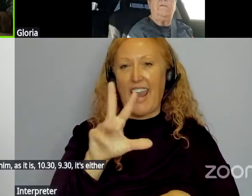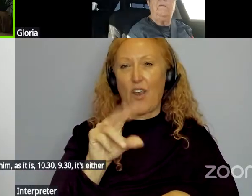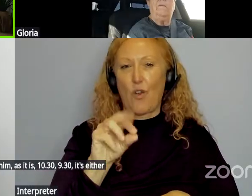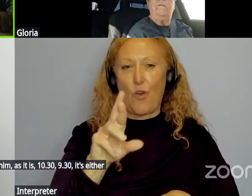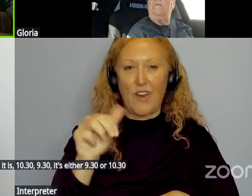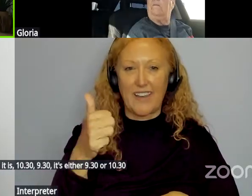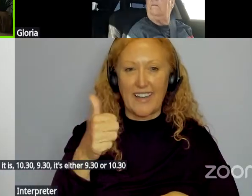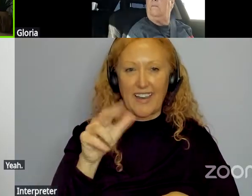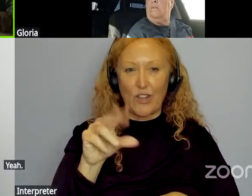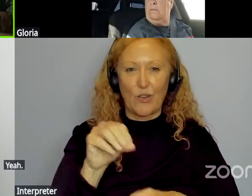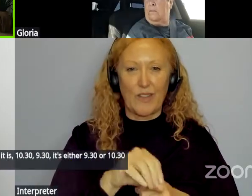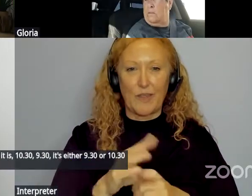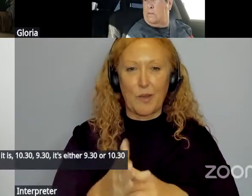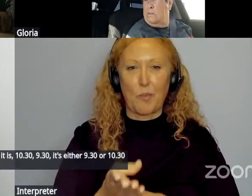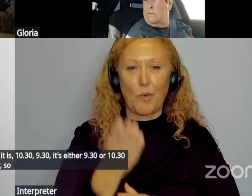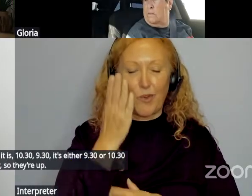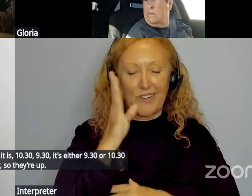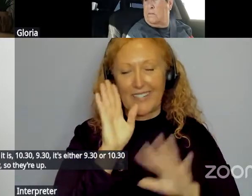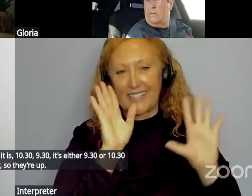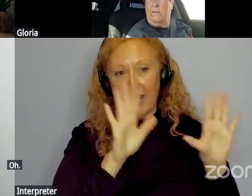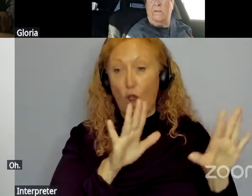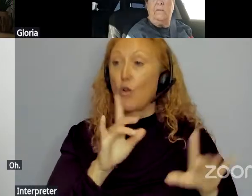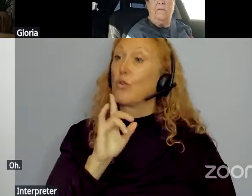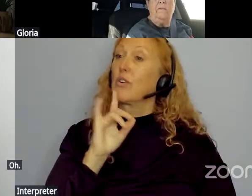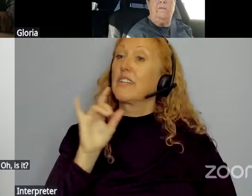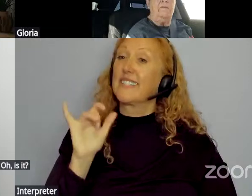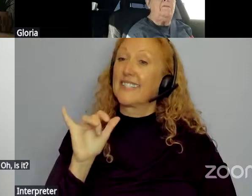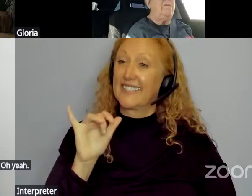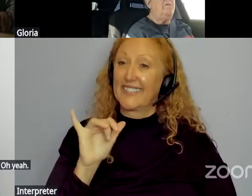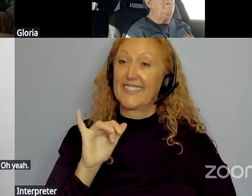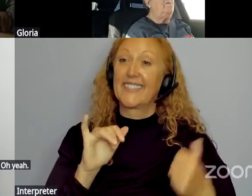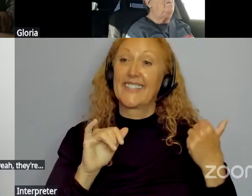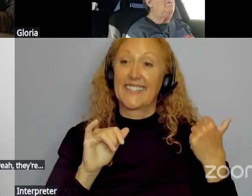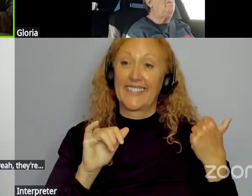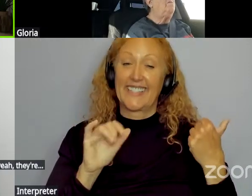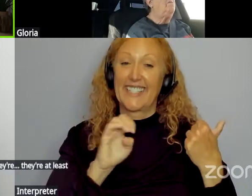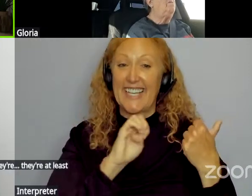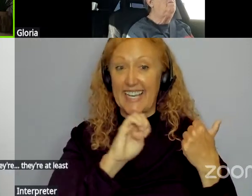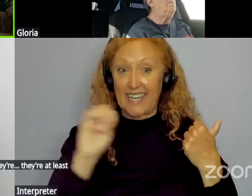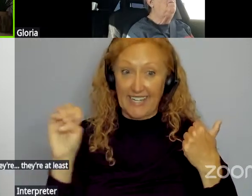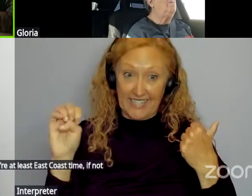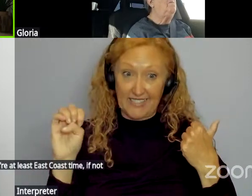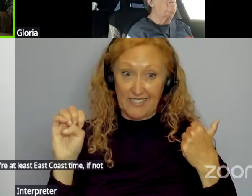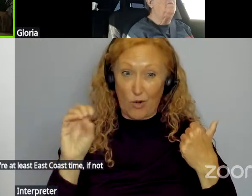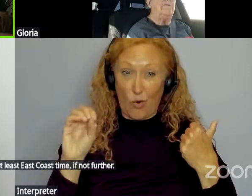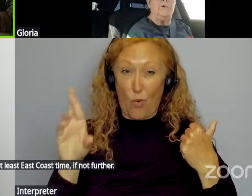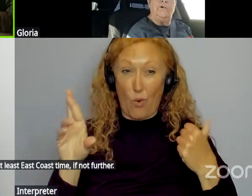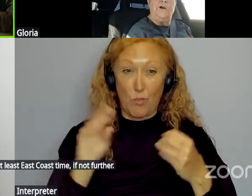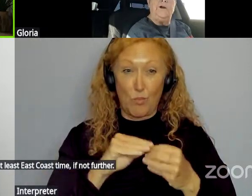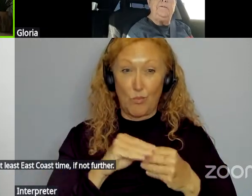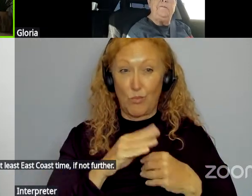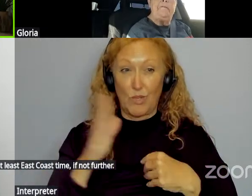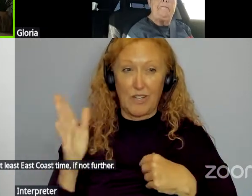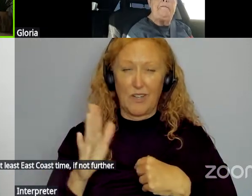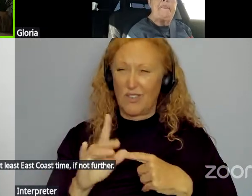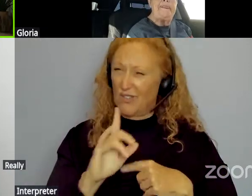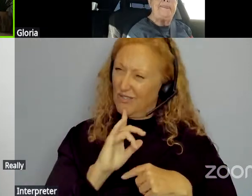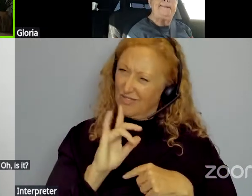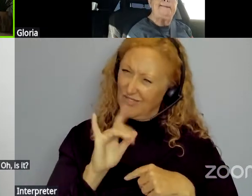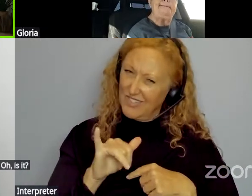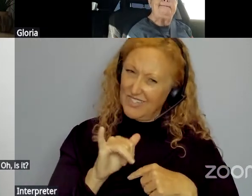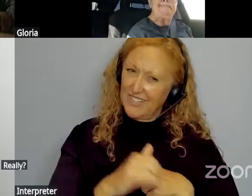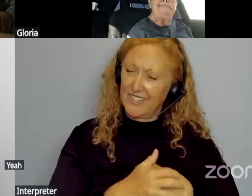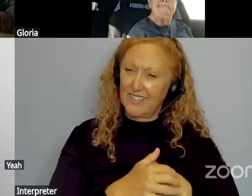in the morning for him anyway. So they're up. Oh, is it? Oh yeah, they're at least East Coast time, if not further. Really?